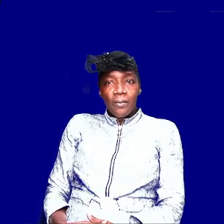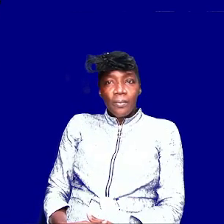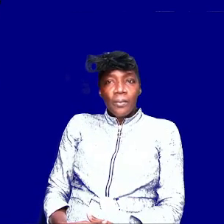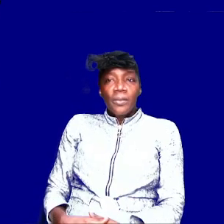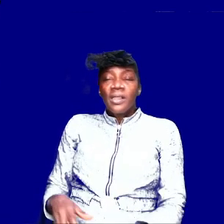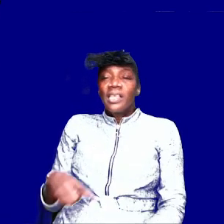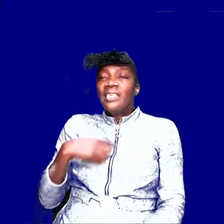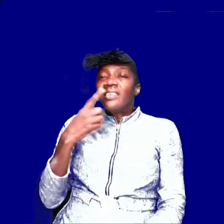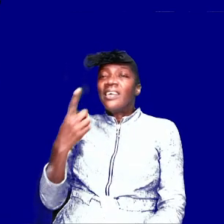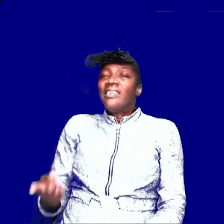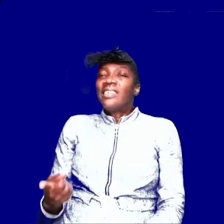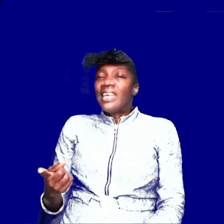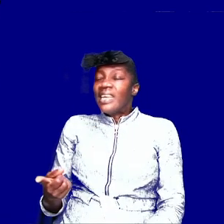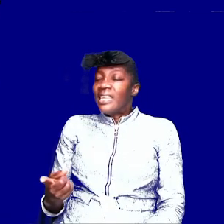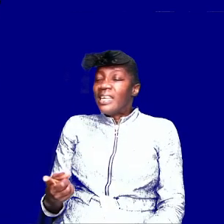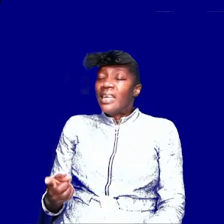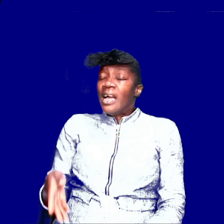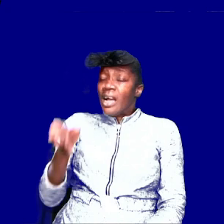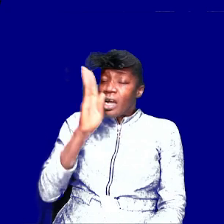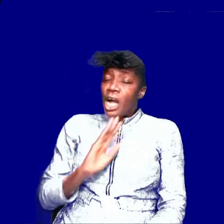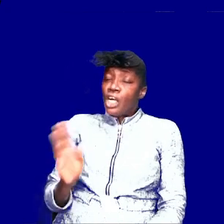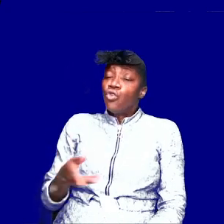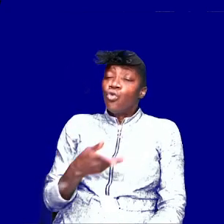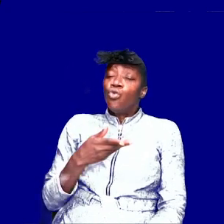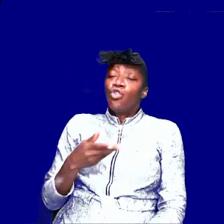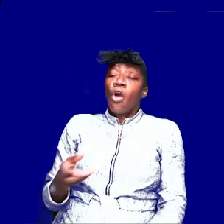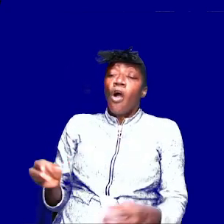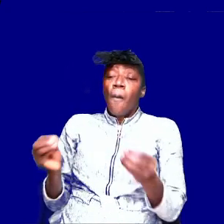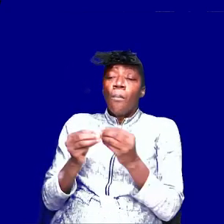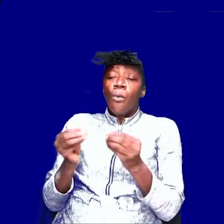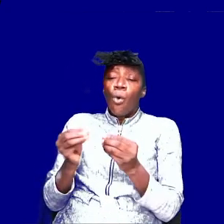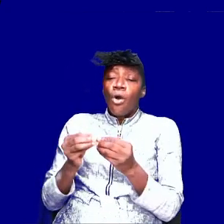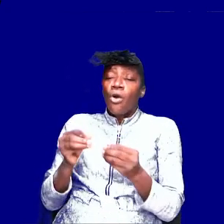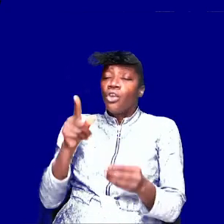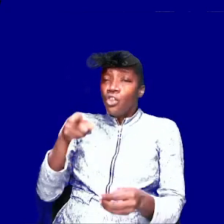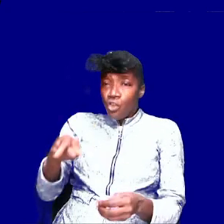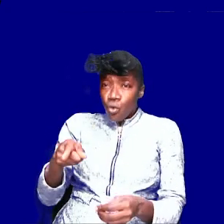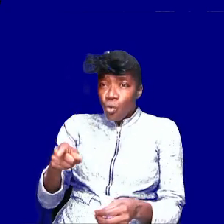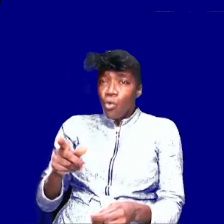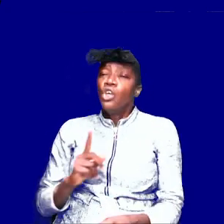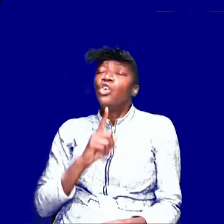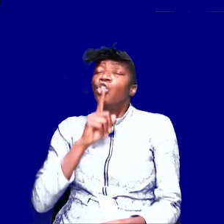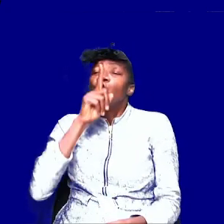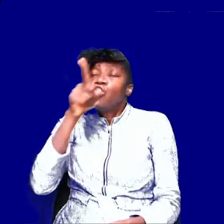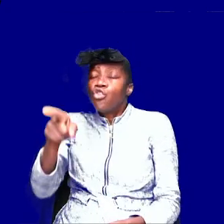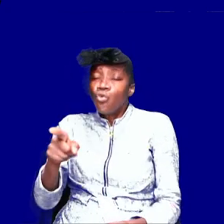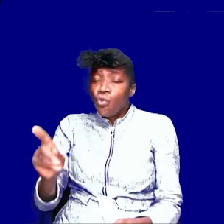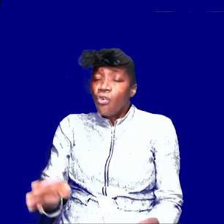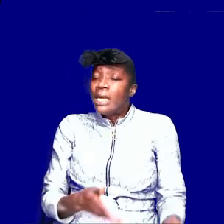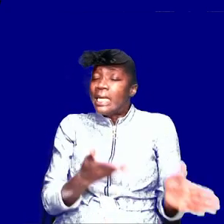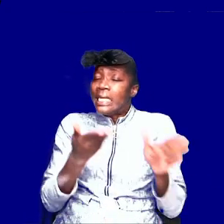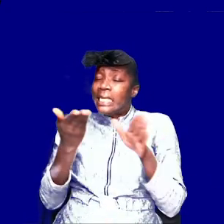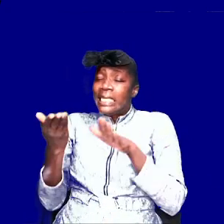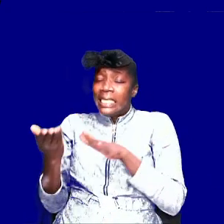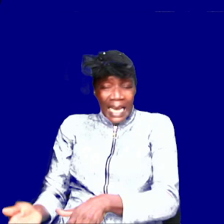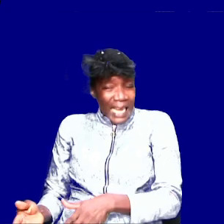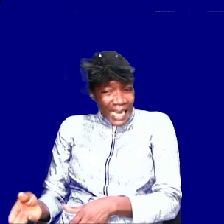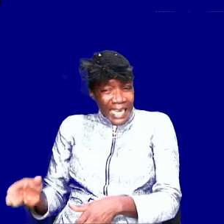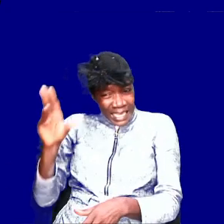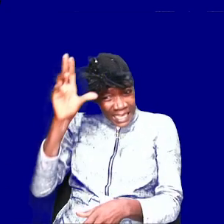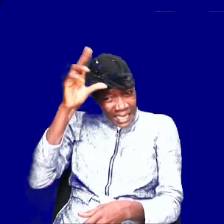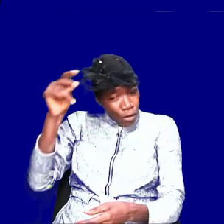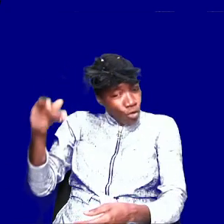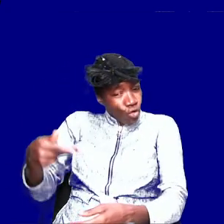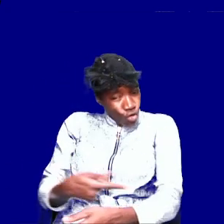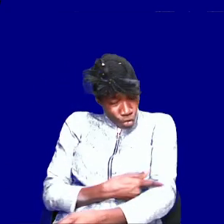And Saul answered, God do so and more also, for thou shalt surely die, Jonathan. Now remember,